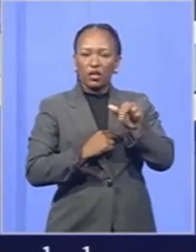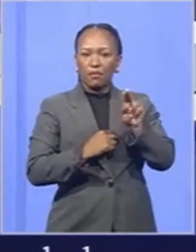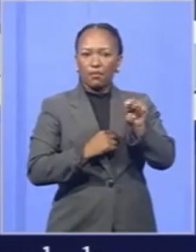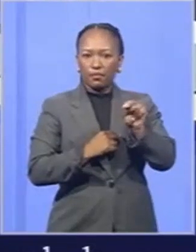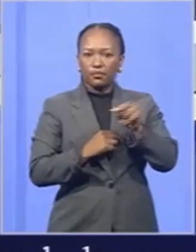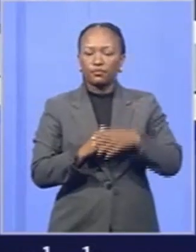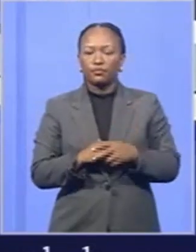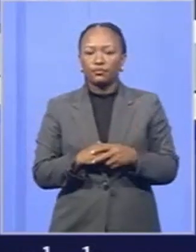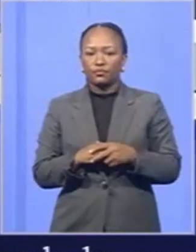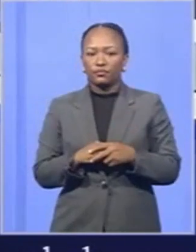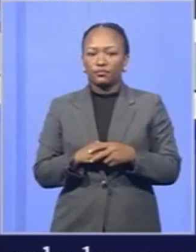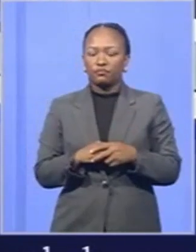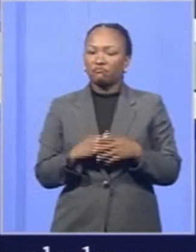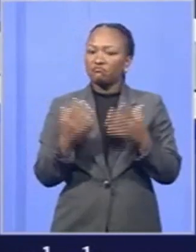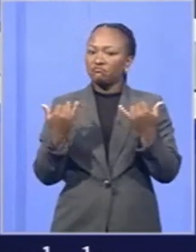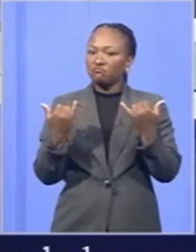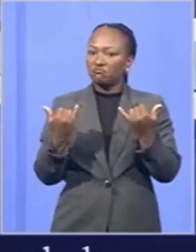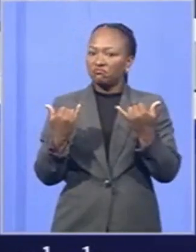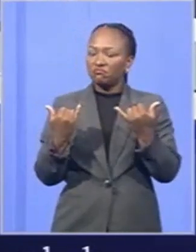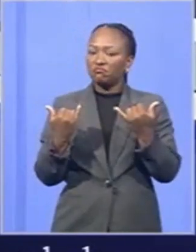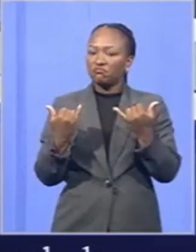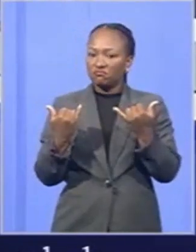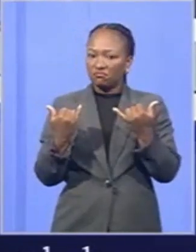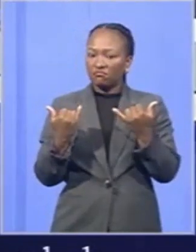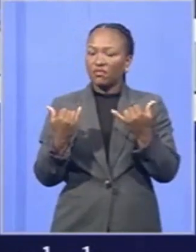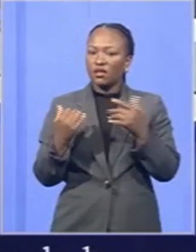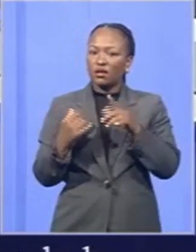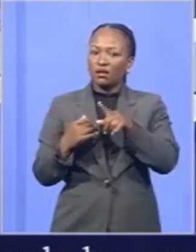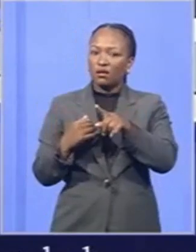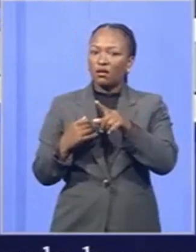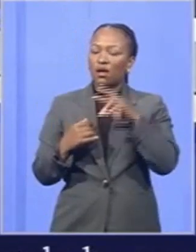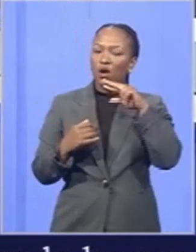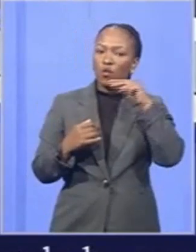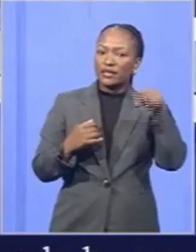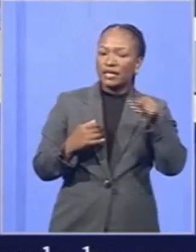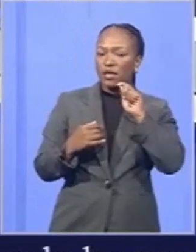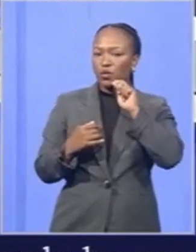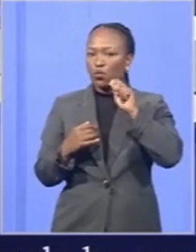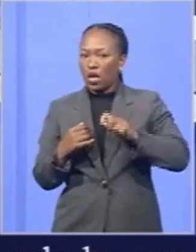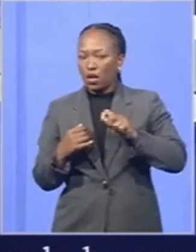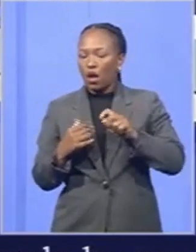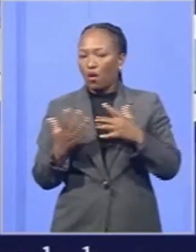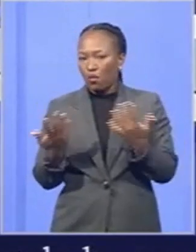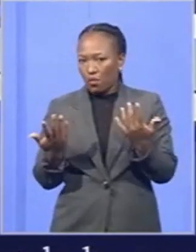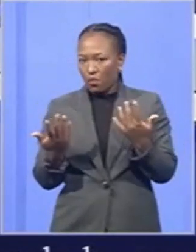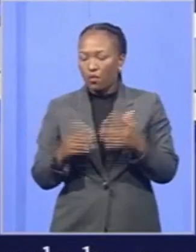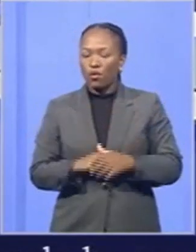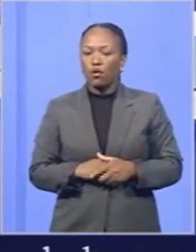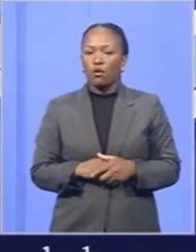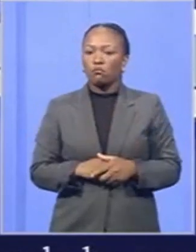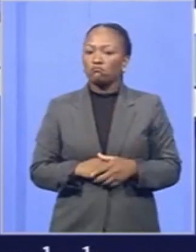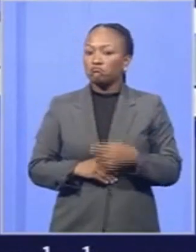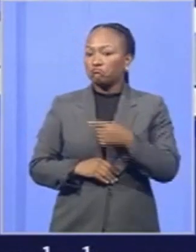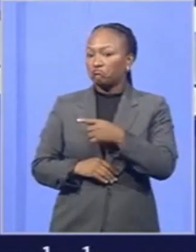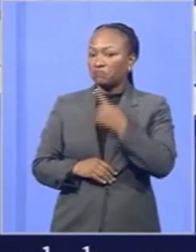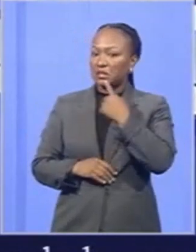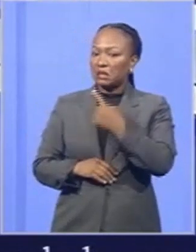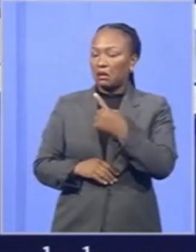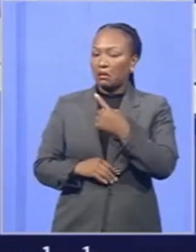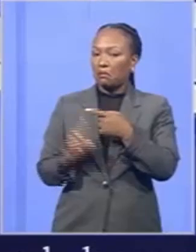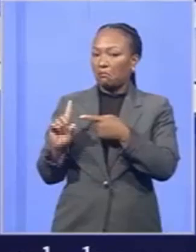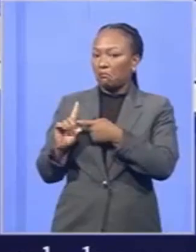ana re ka boela ga bona Russia le Ukraine. Re tshepa hore jwale ka boletso re yena e tla ba